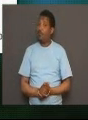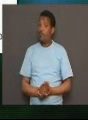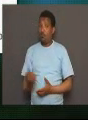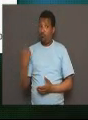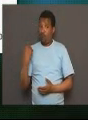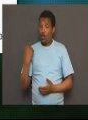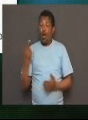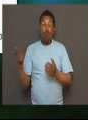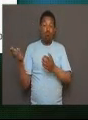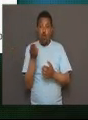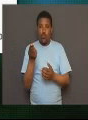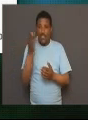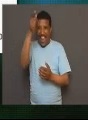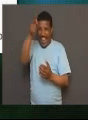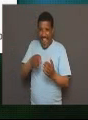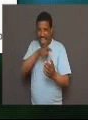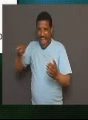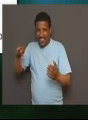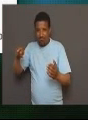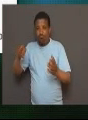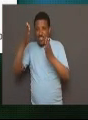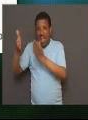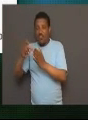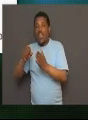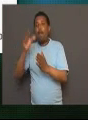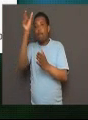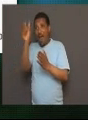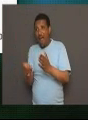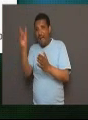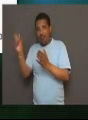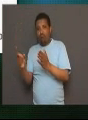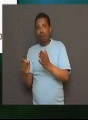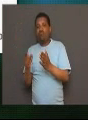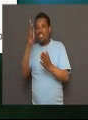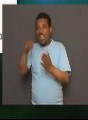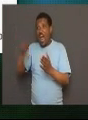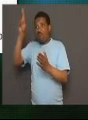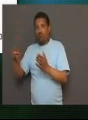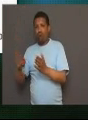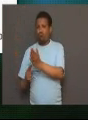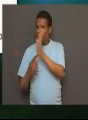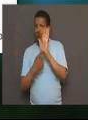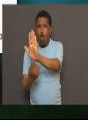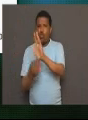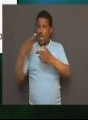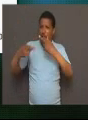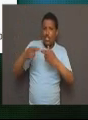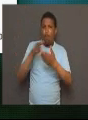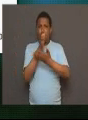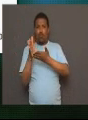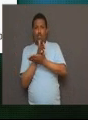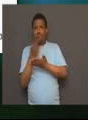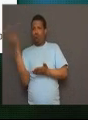Both line graphs and bar graphs are used to show the relationships between